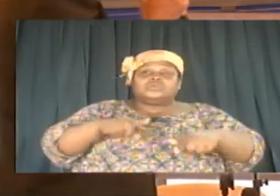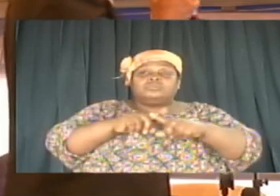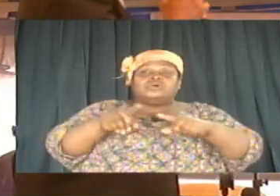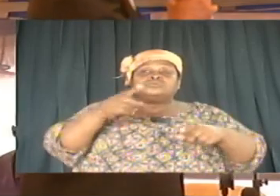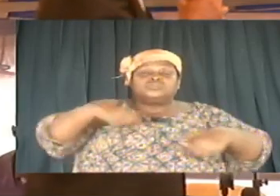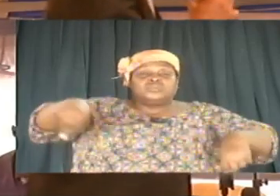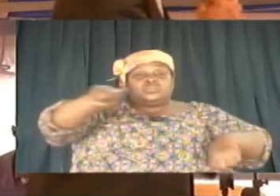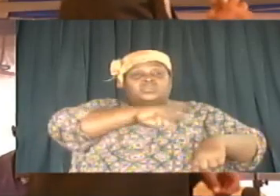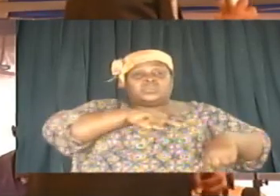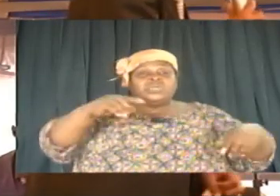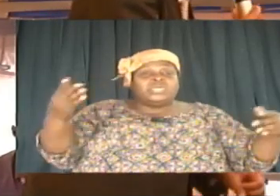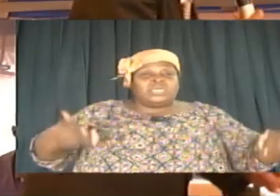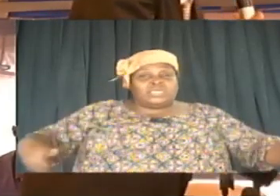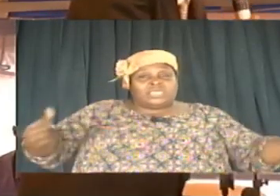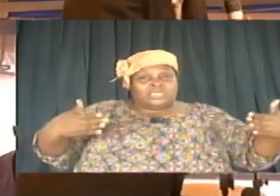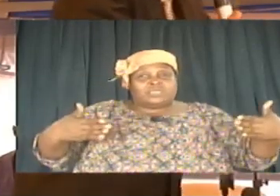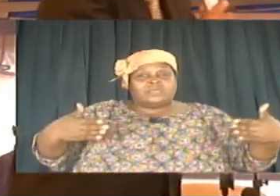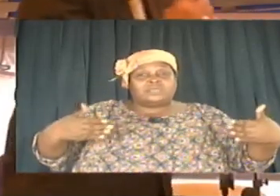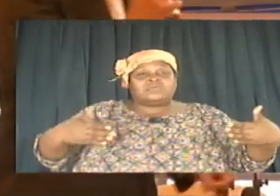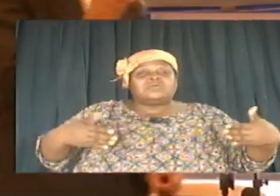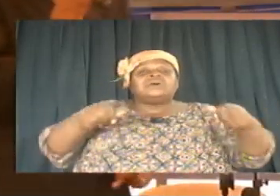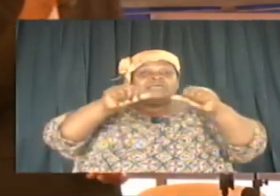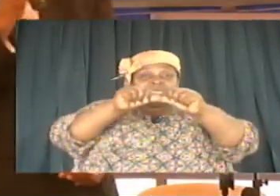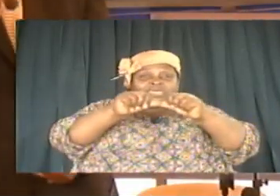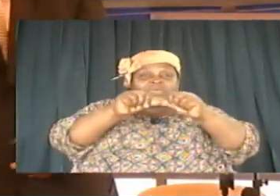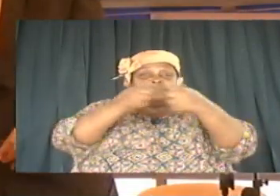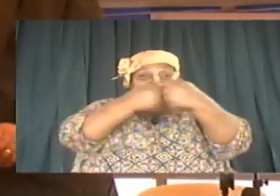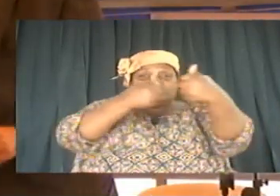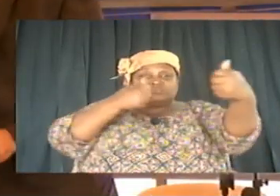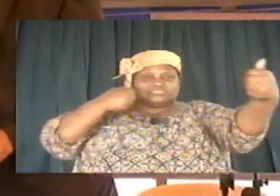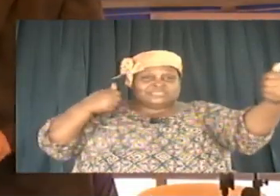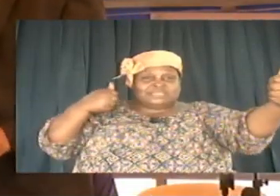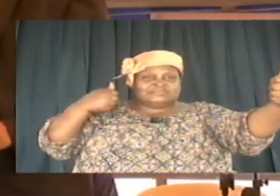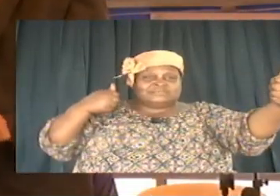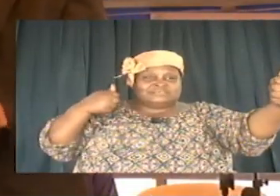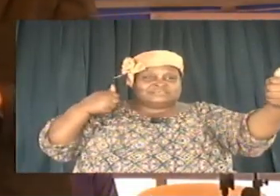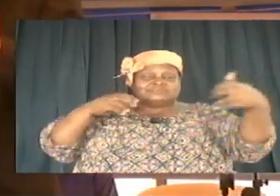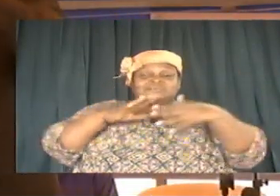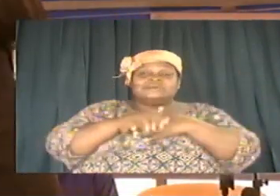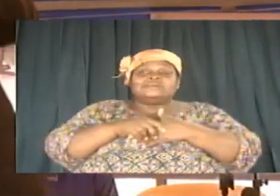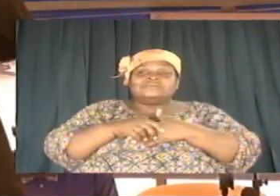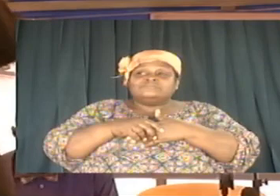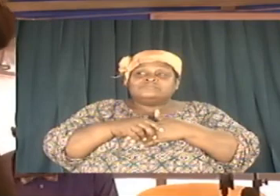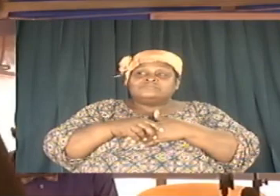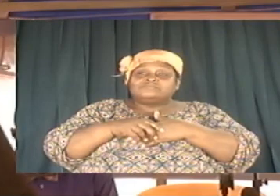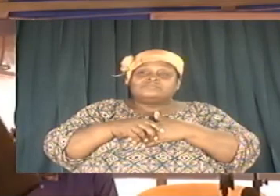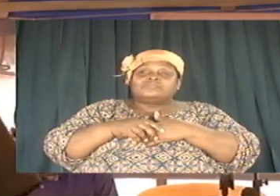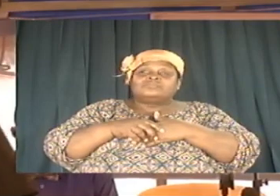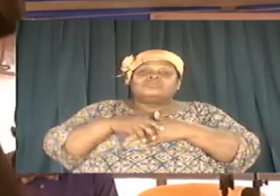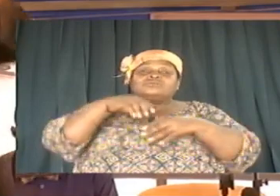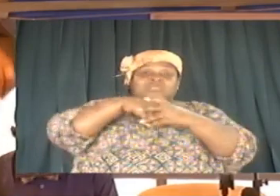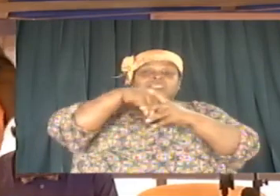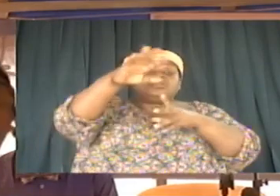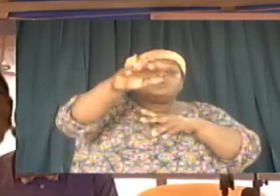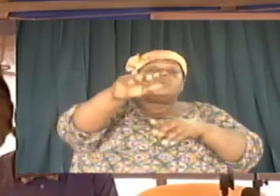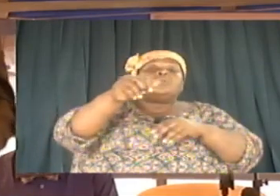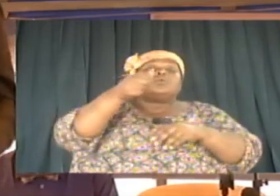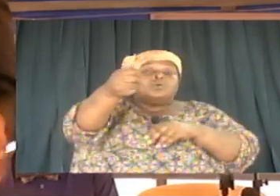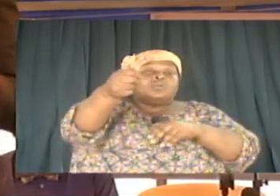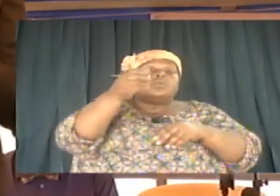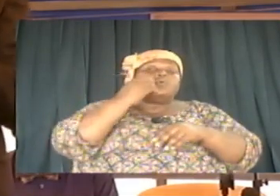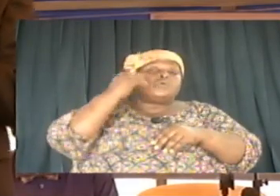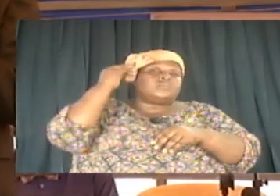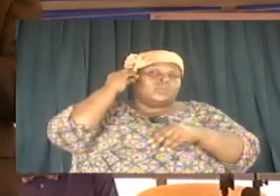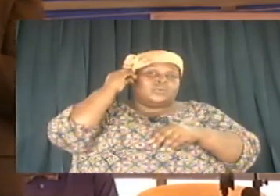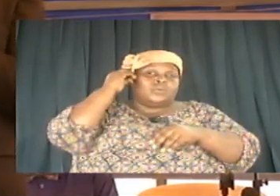will maintain the distancing, so we're not gonna do that. but you own your own home with your family. This is a family